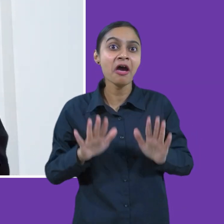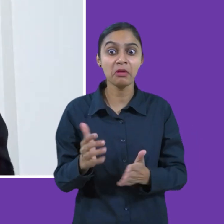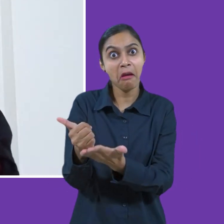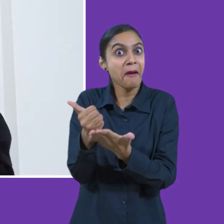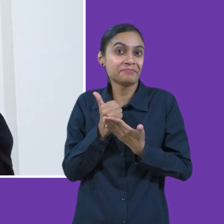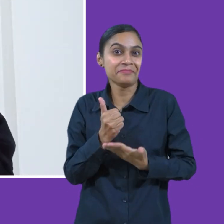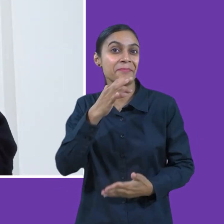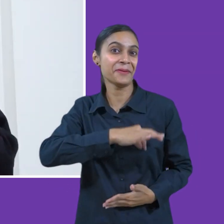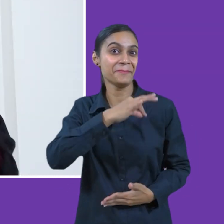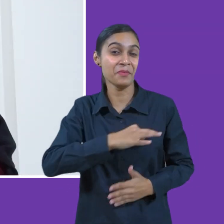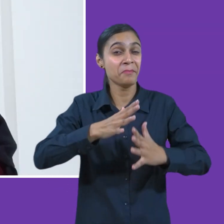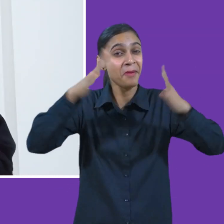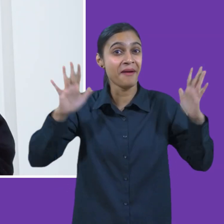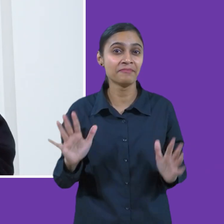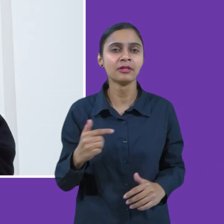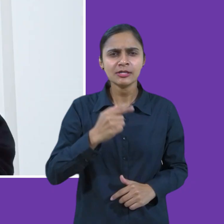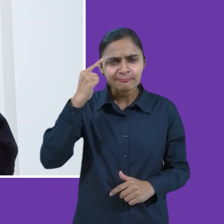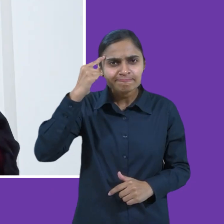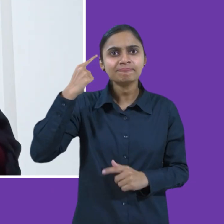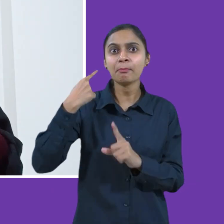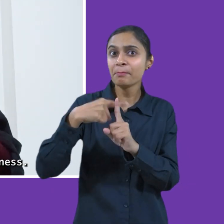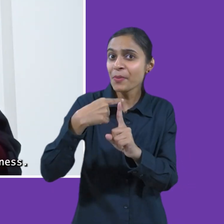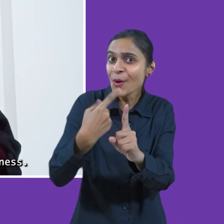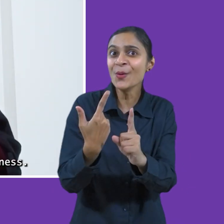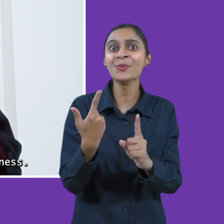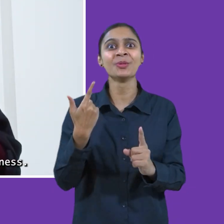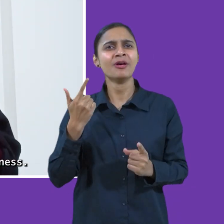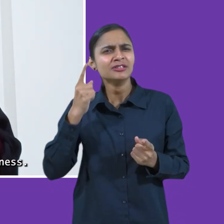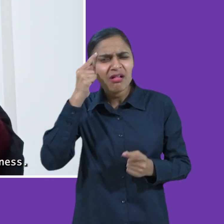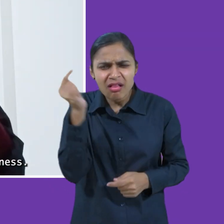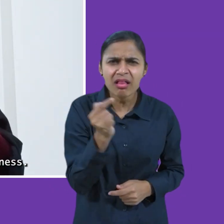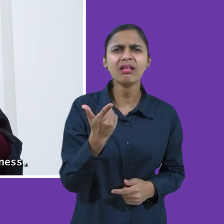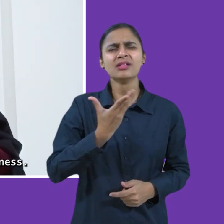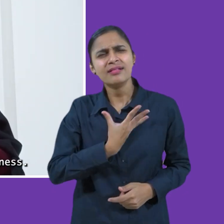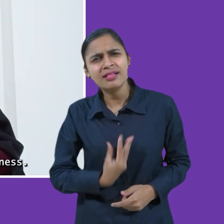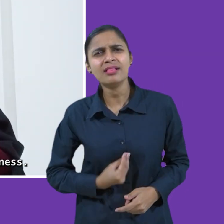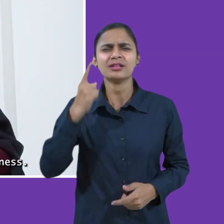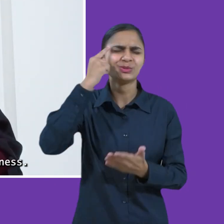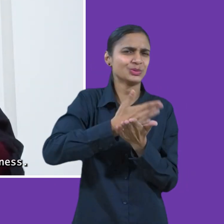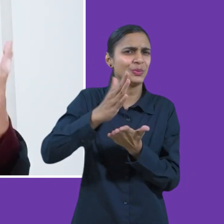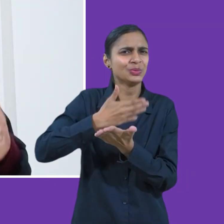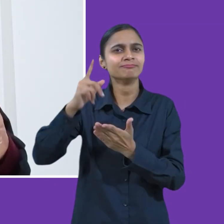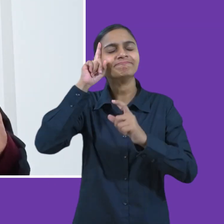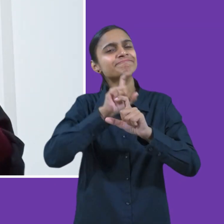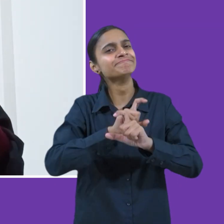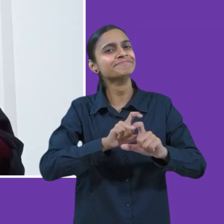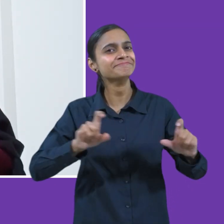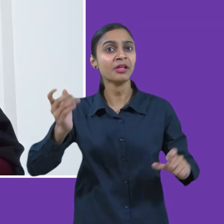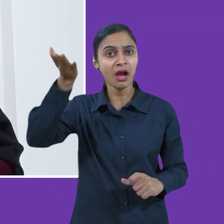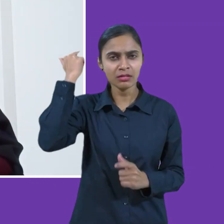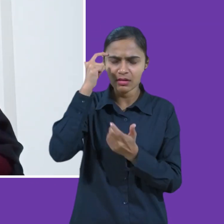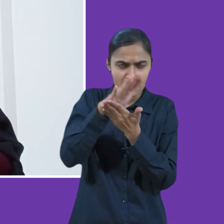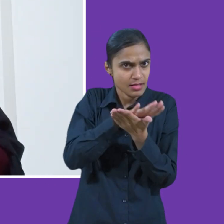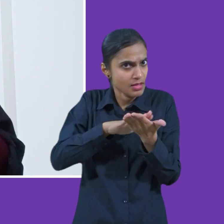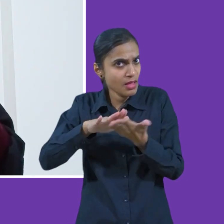but now I have like mindfully taken it up, and I can see a lot of difference in terms of mental awareness in my own, like awareness